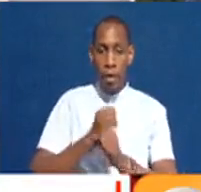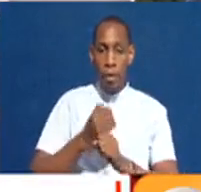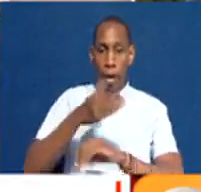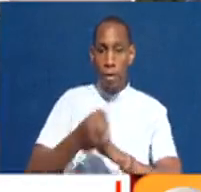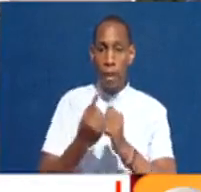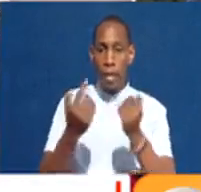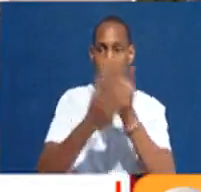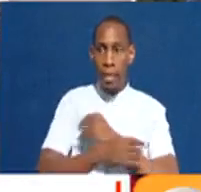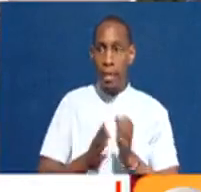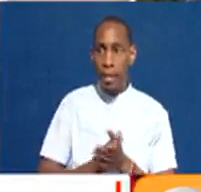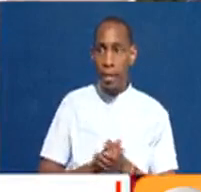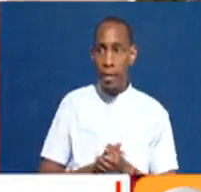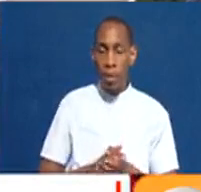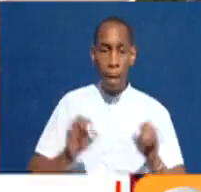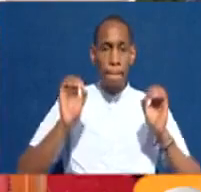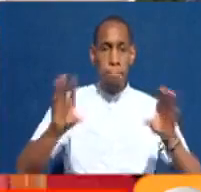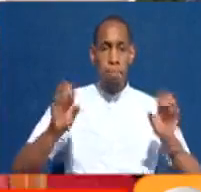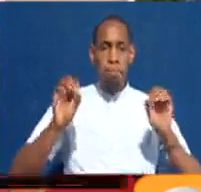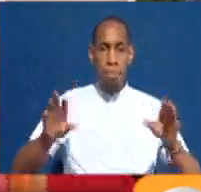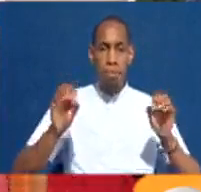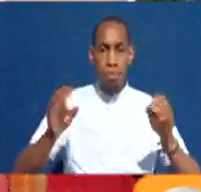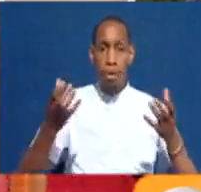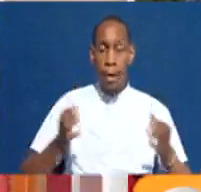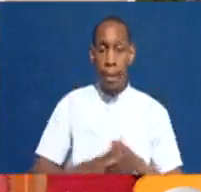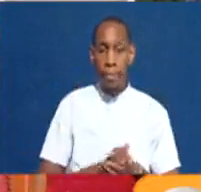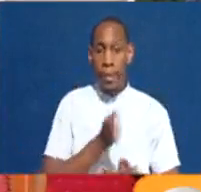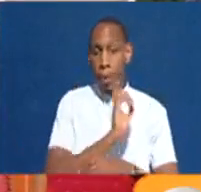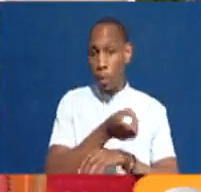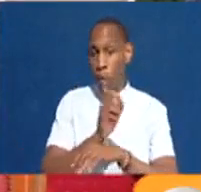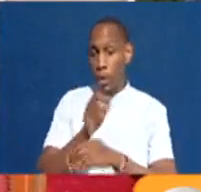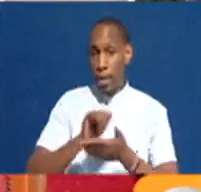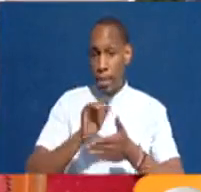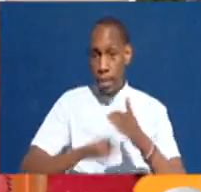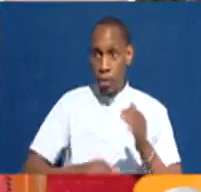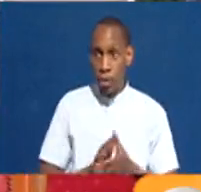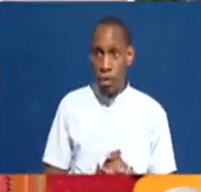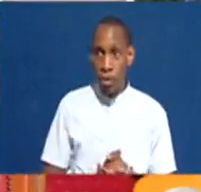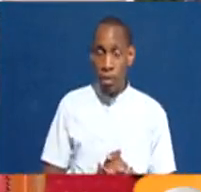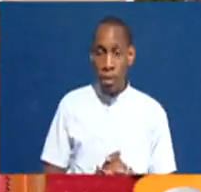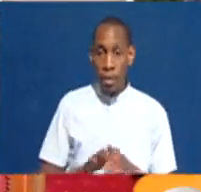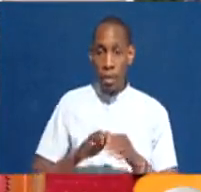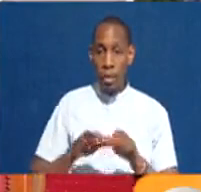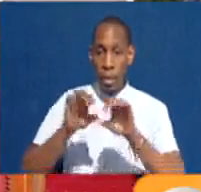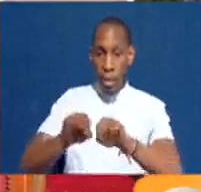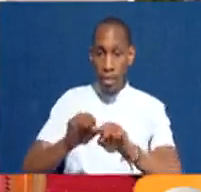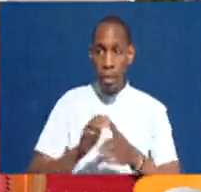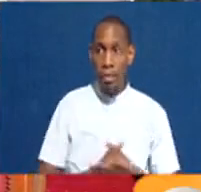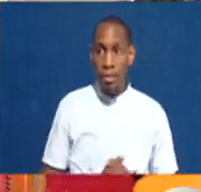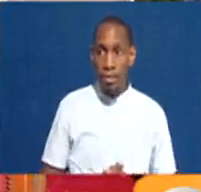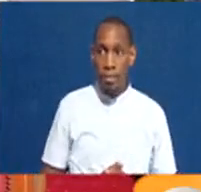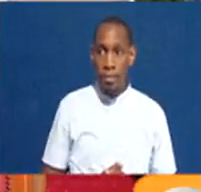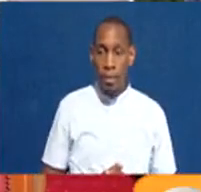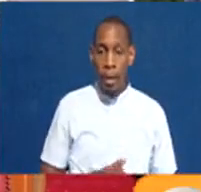not allow music la mahali, you are on notice. Na tutakurukia. Utashangaa vile